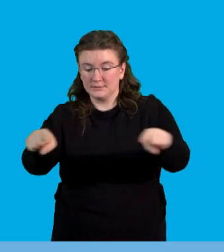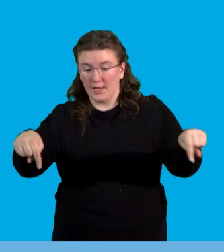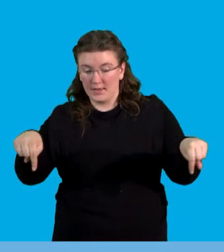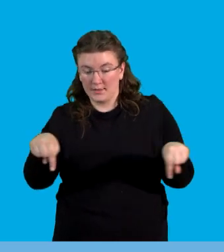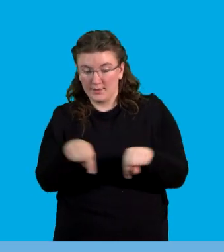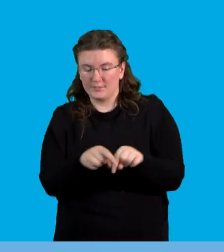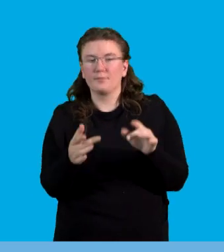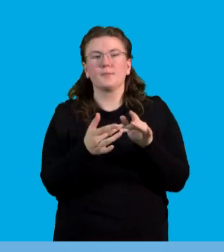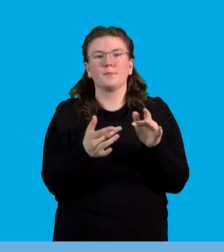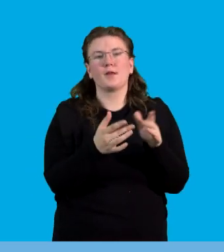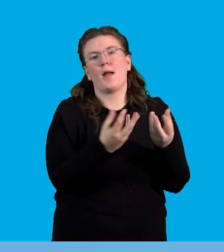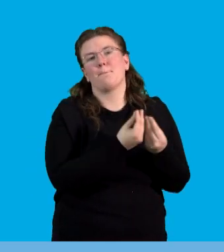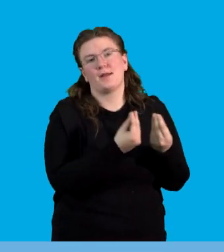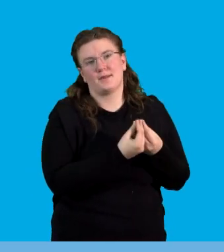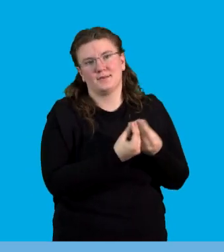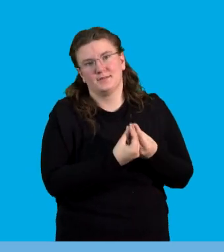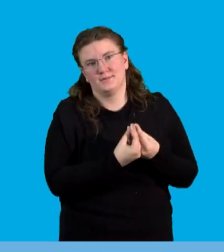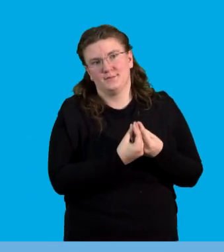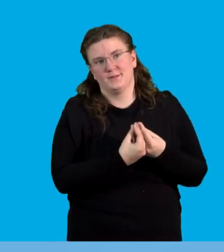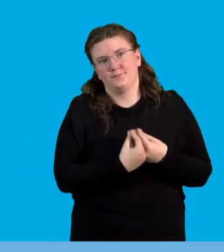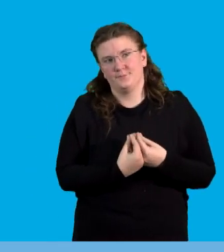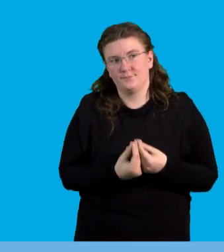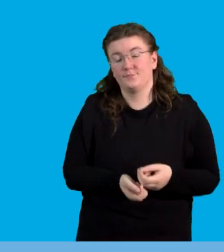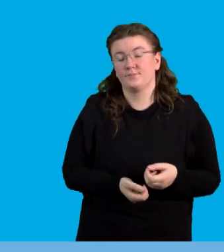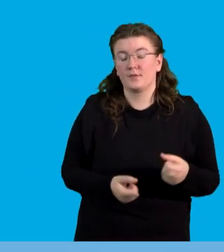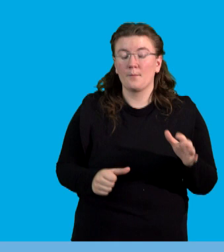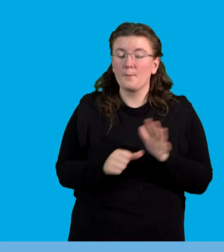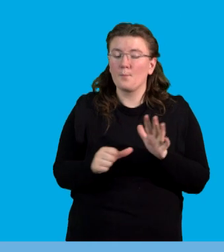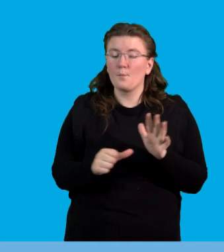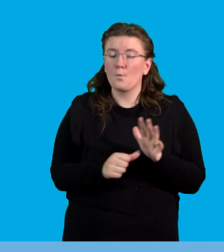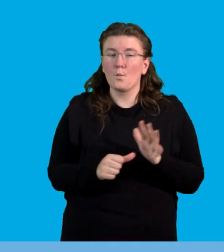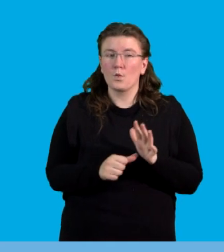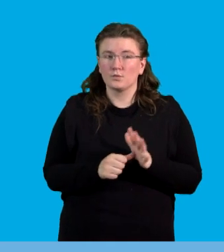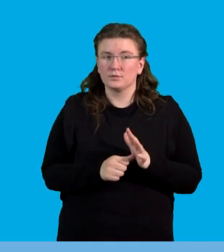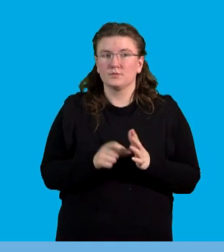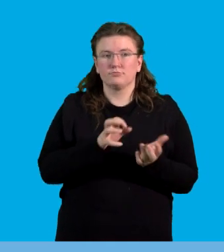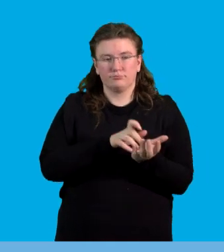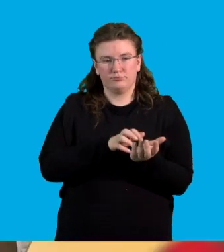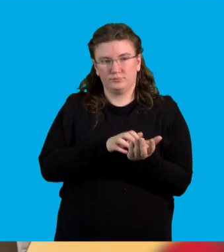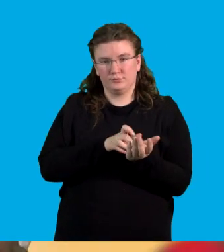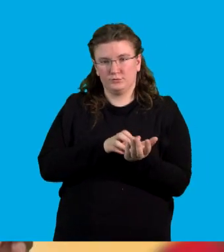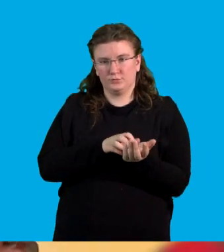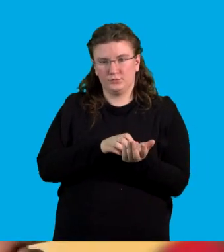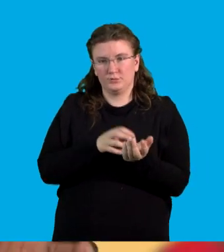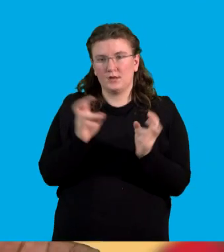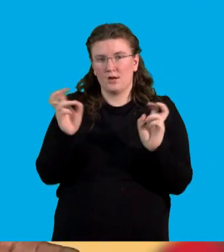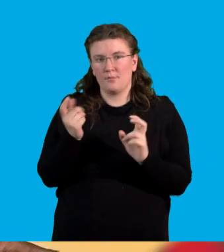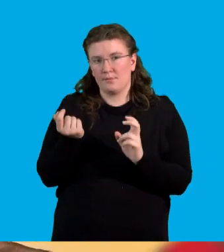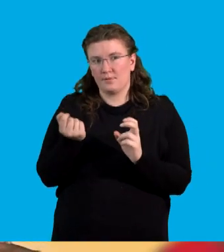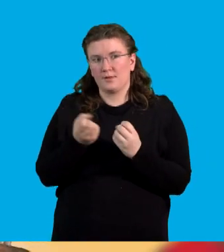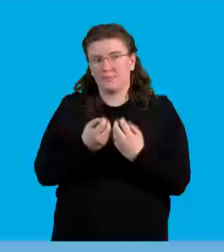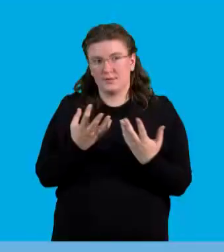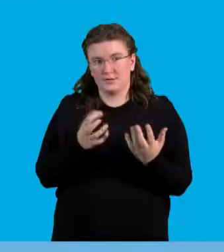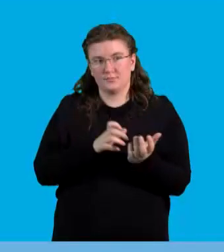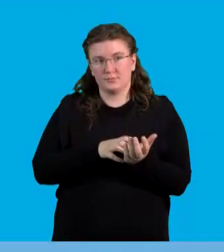to power them. And then the most important thing that you need to remember about this lesson is the calculation of the cost of